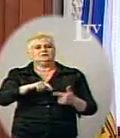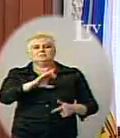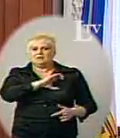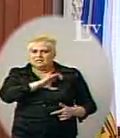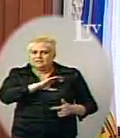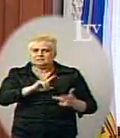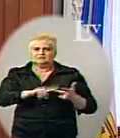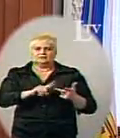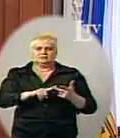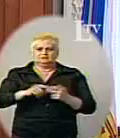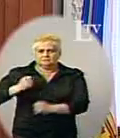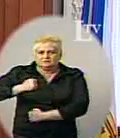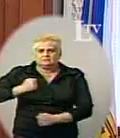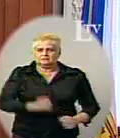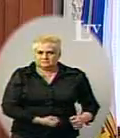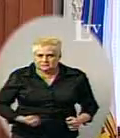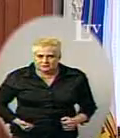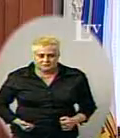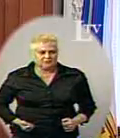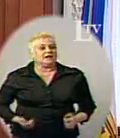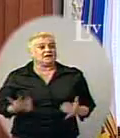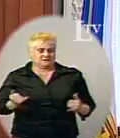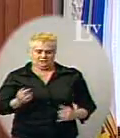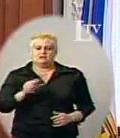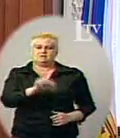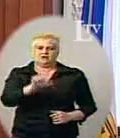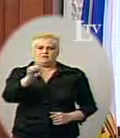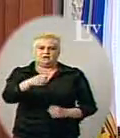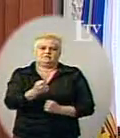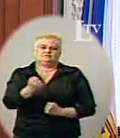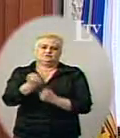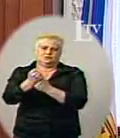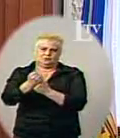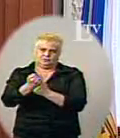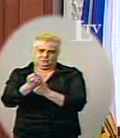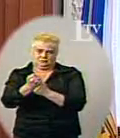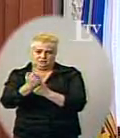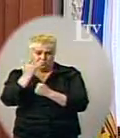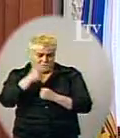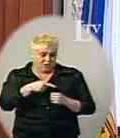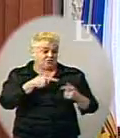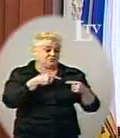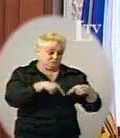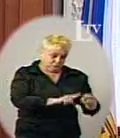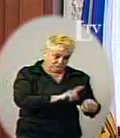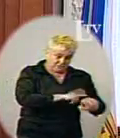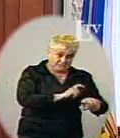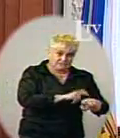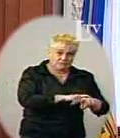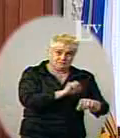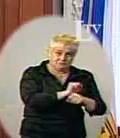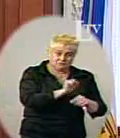to be there to support them during and after their service.